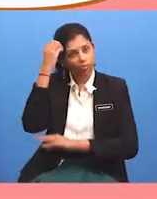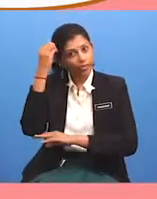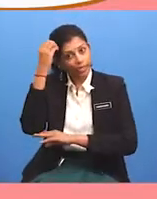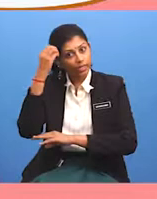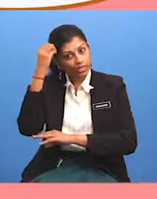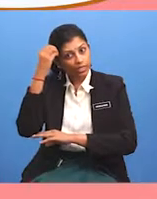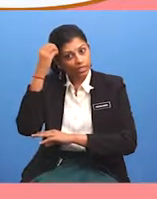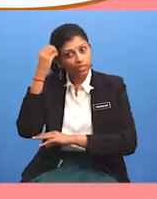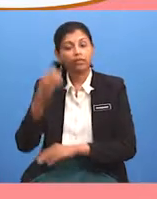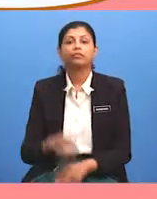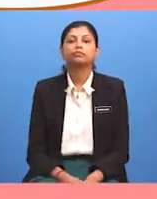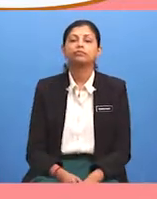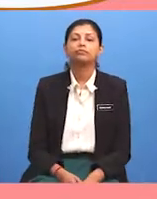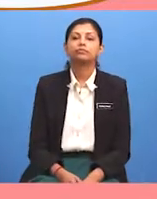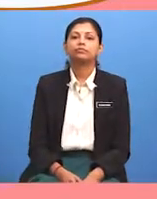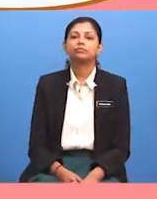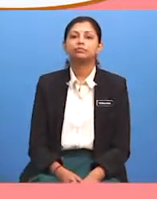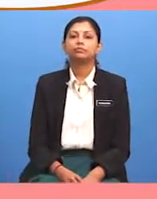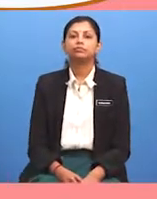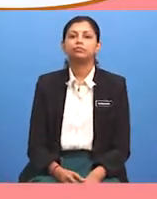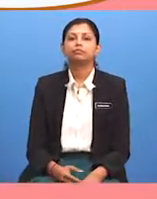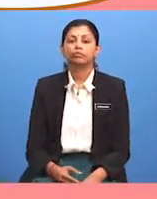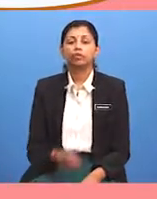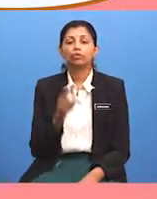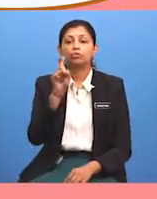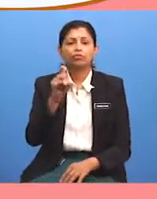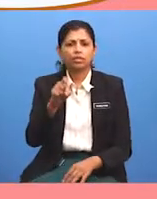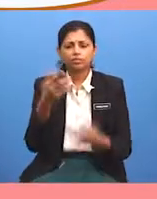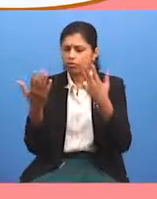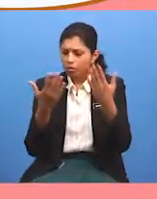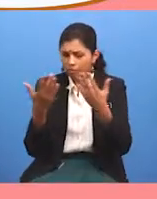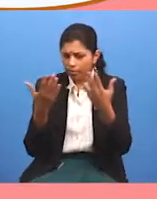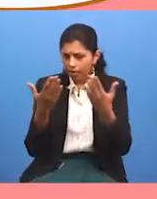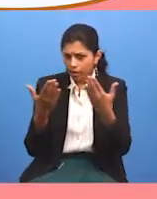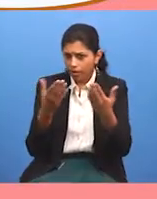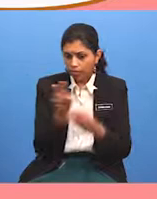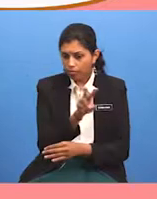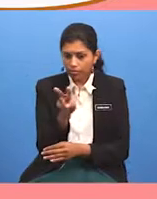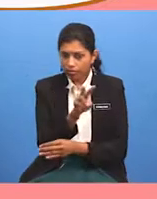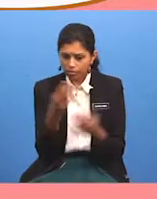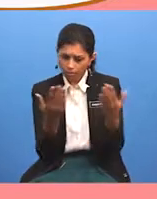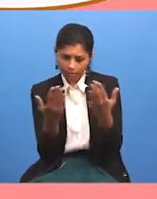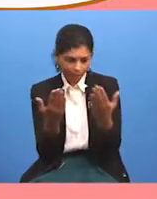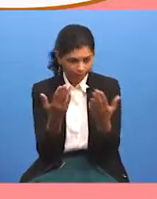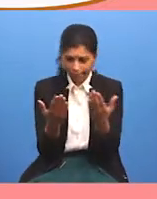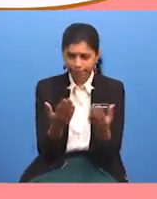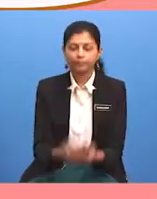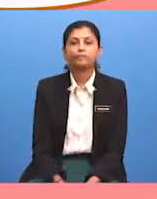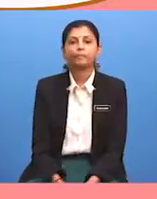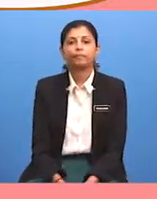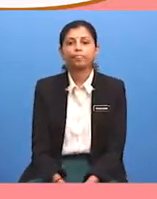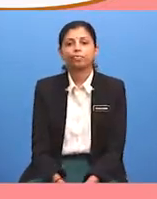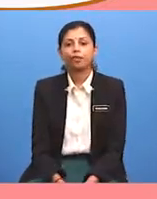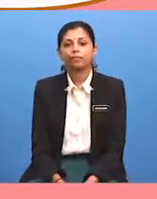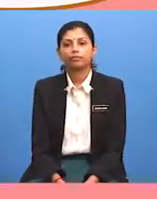them, it is possible to determine the reliability of the writers and